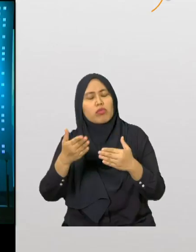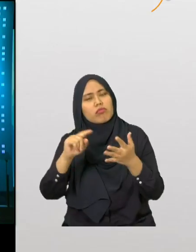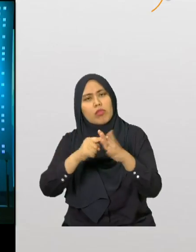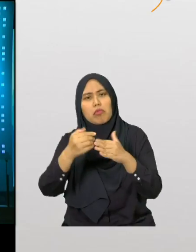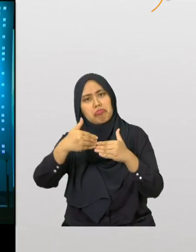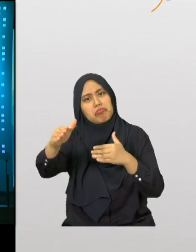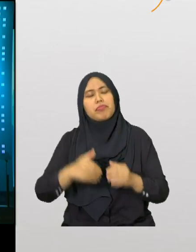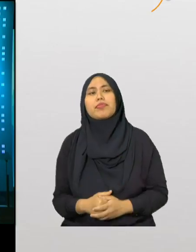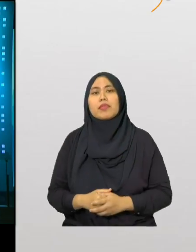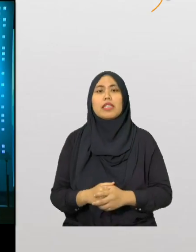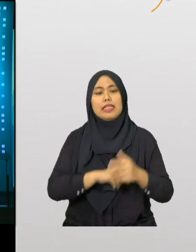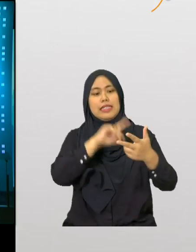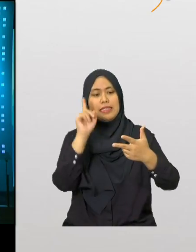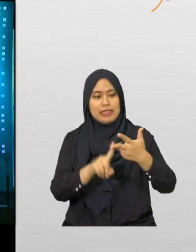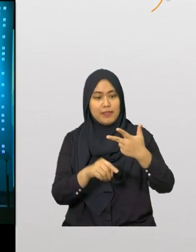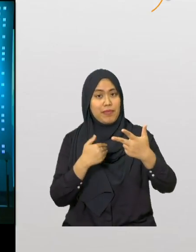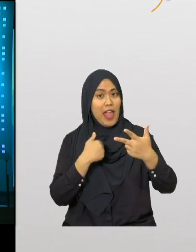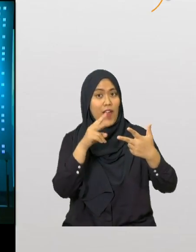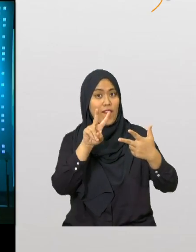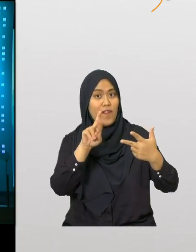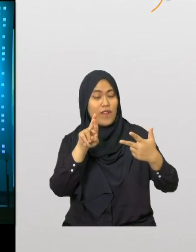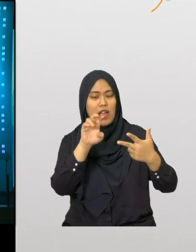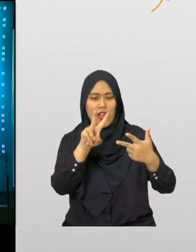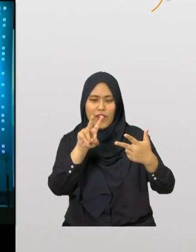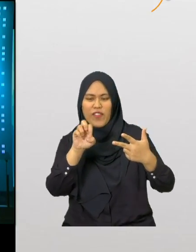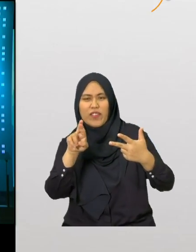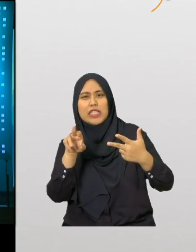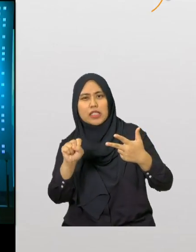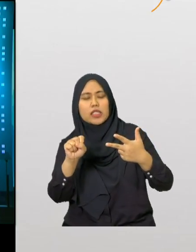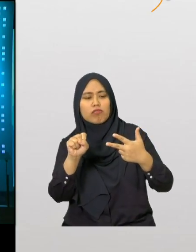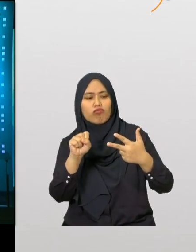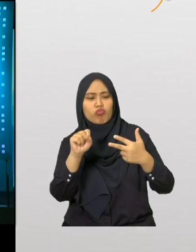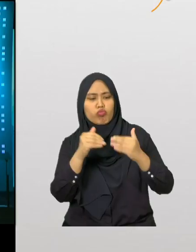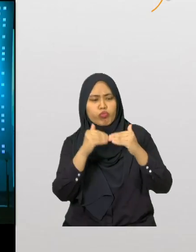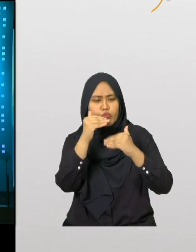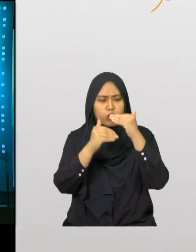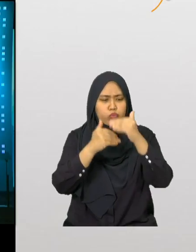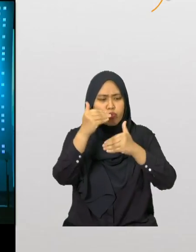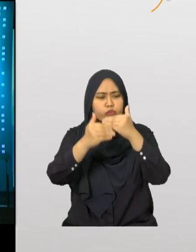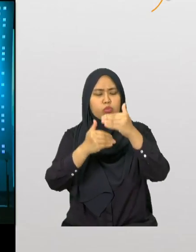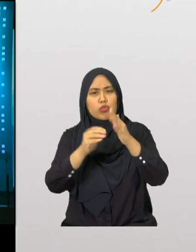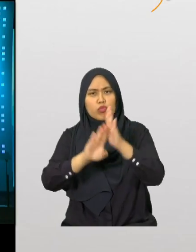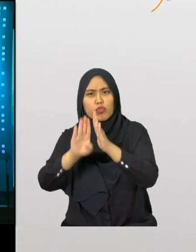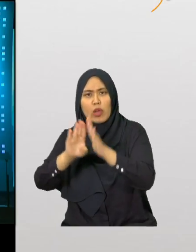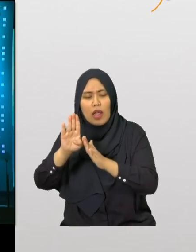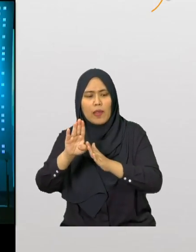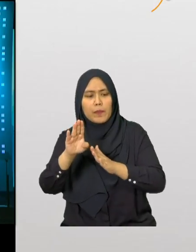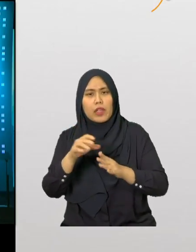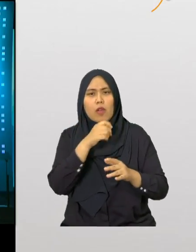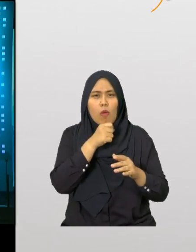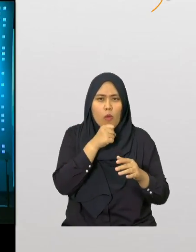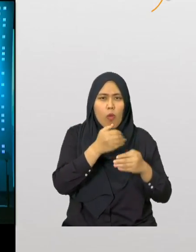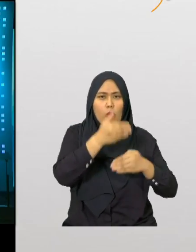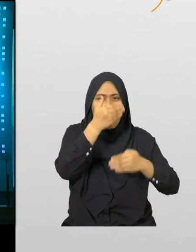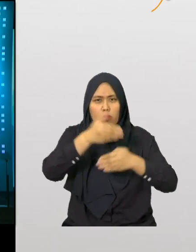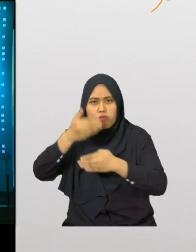Third, we'll have VERS to progressively redevelop precincts in aging housing estates. And this will